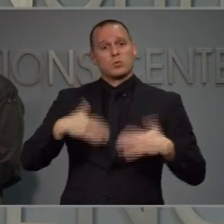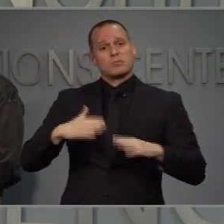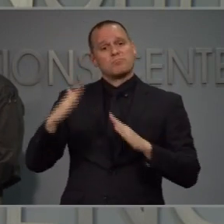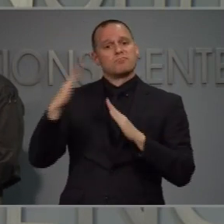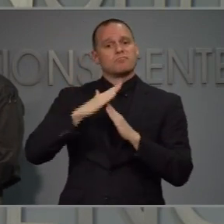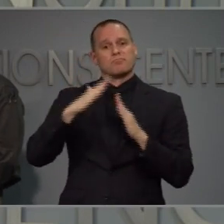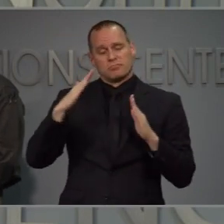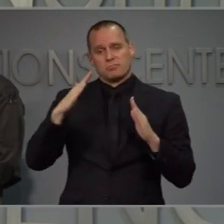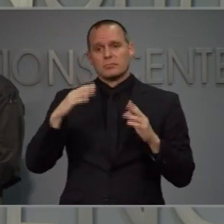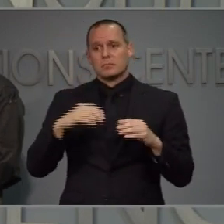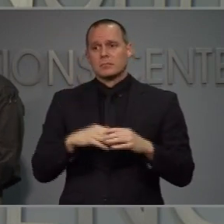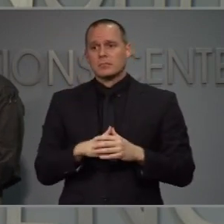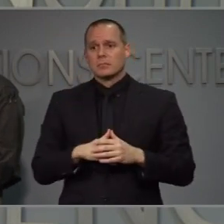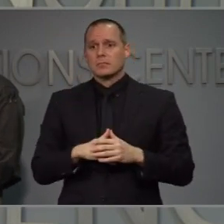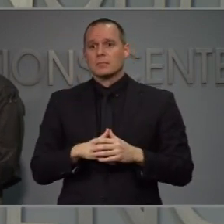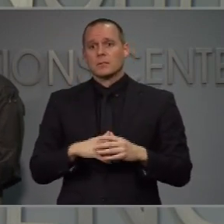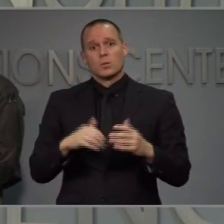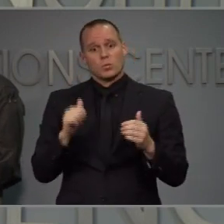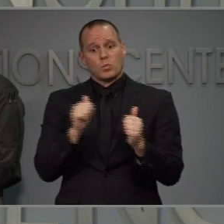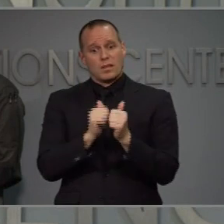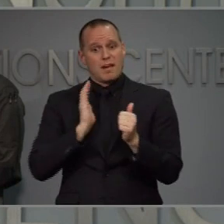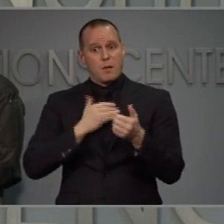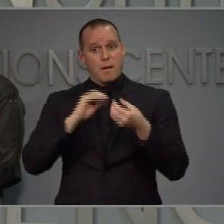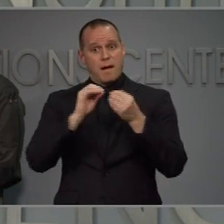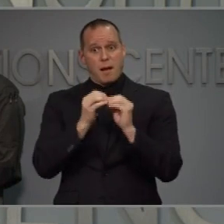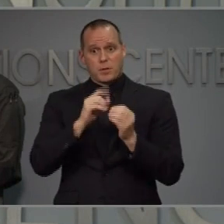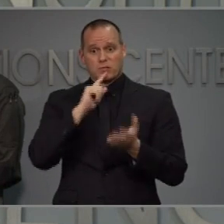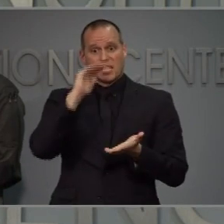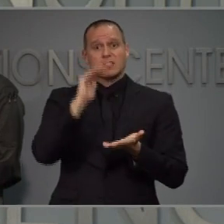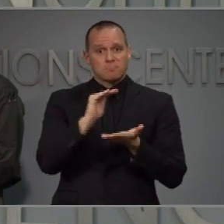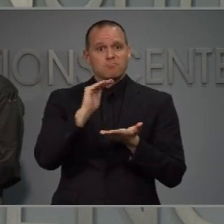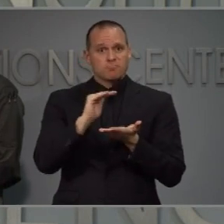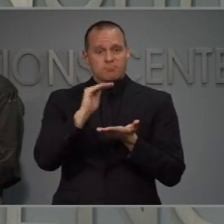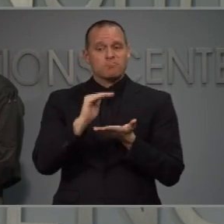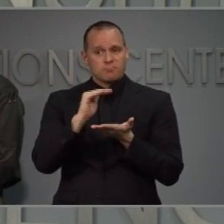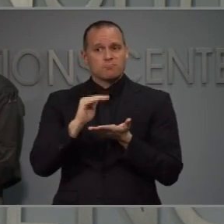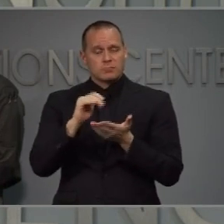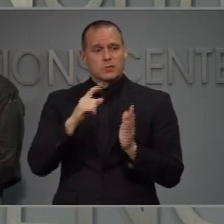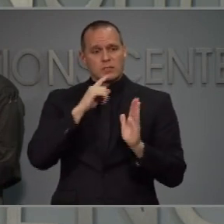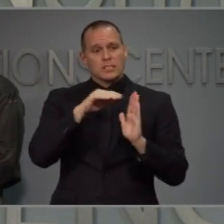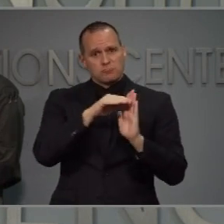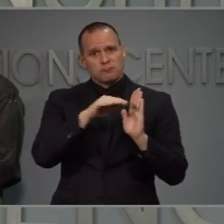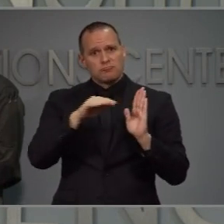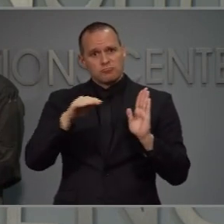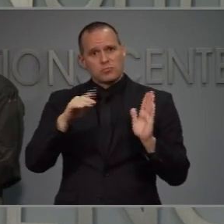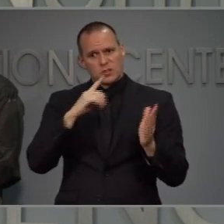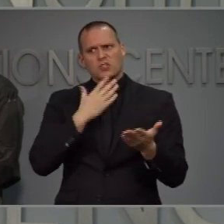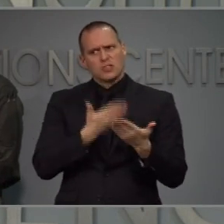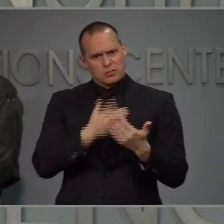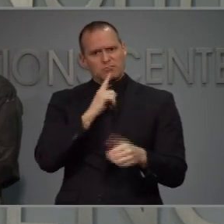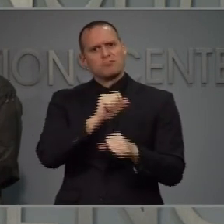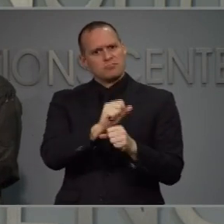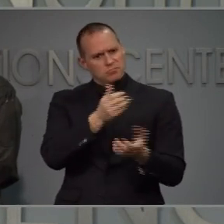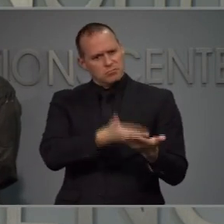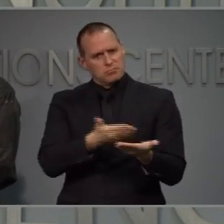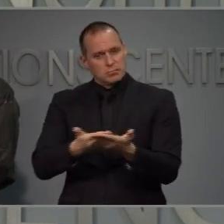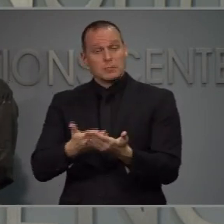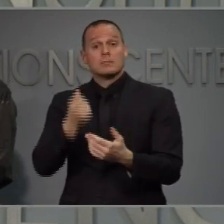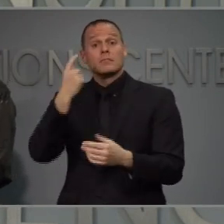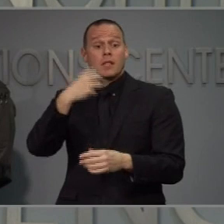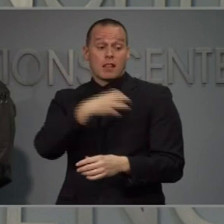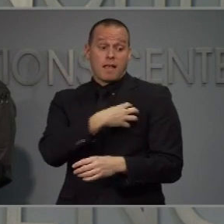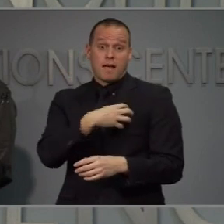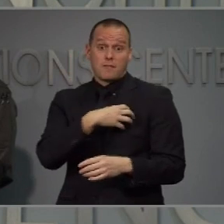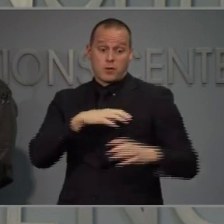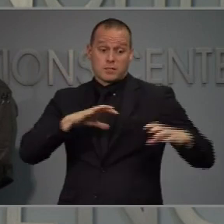with the success that we have had. We have had law enforcement. I think law enforcement's been good about this